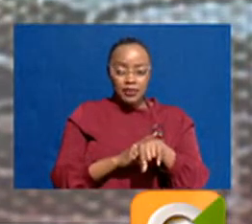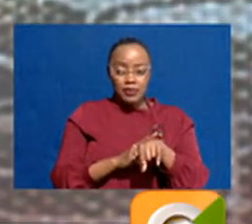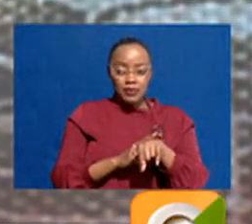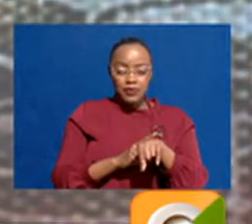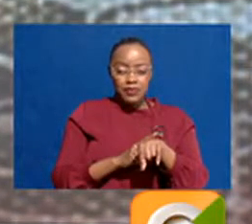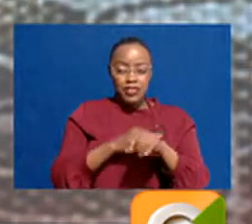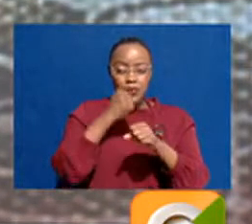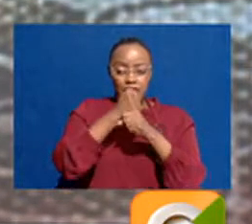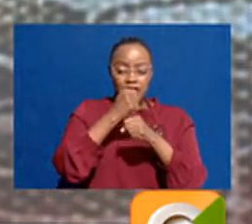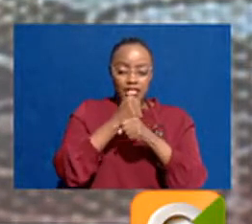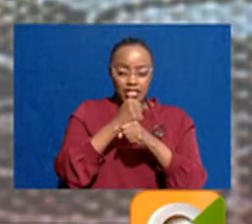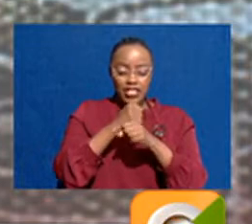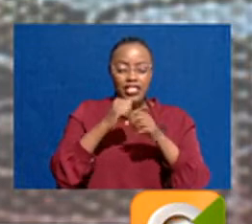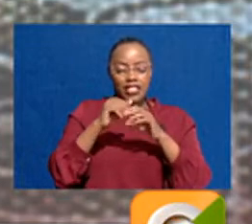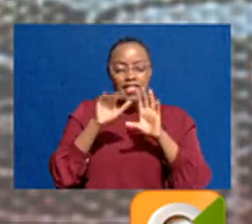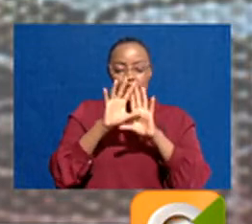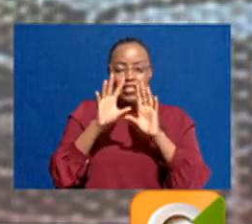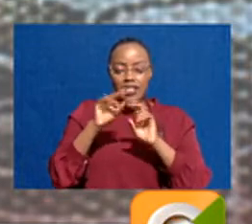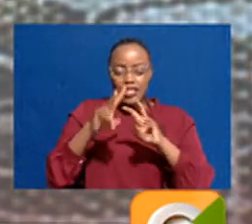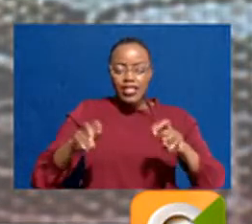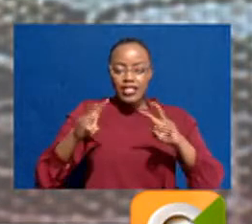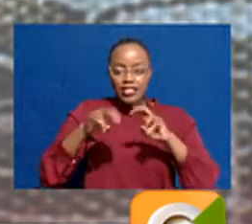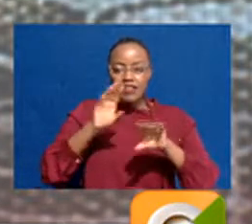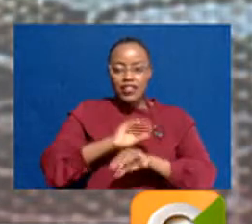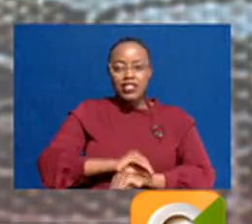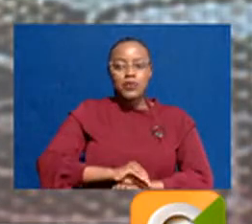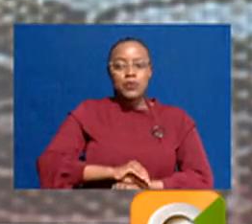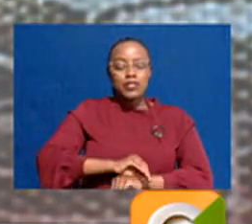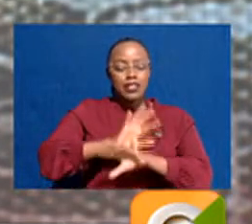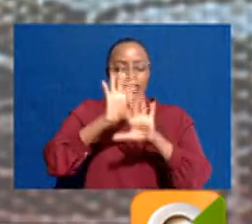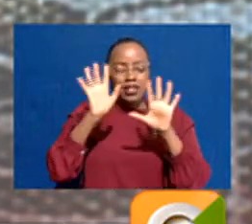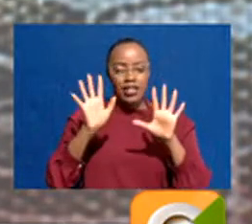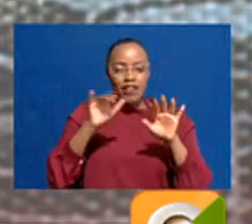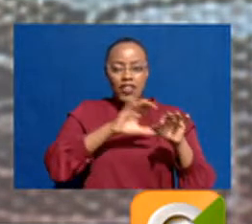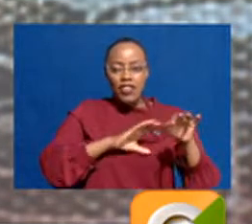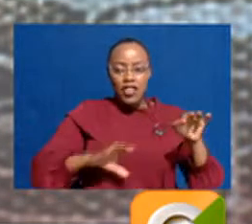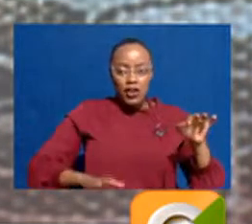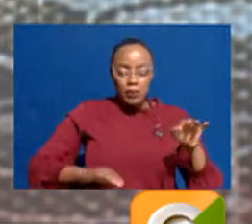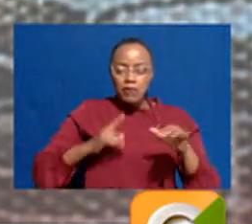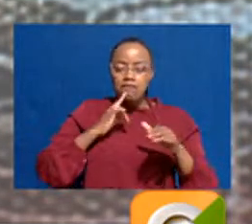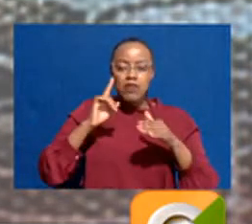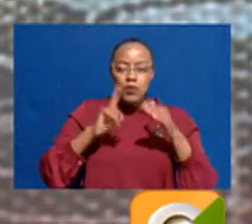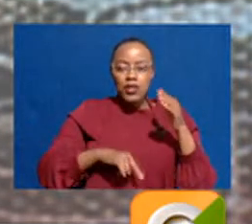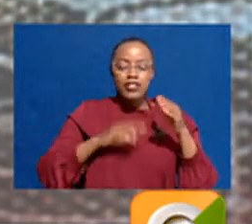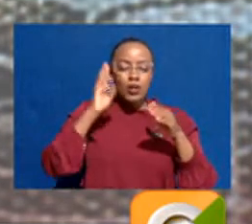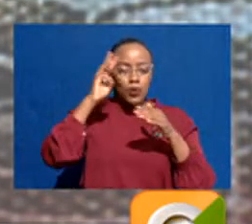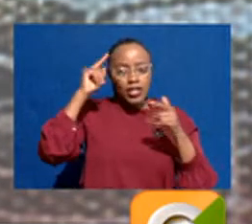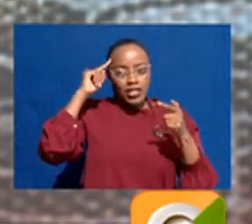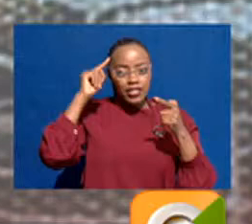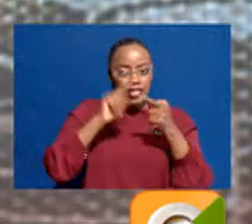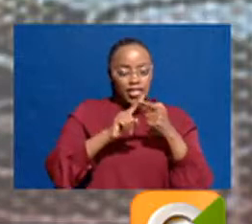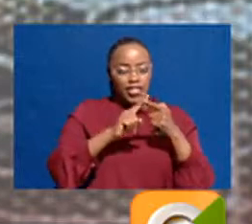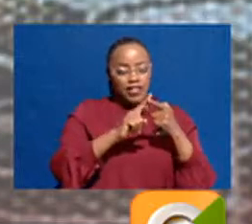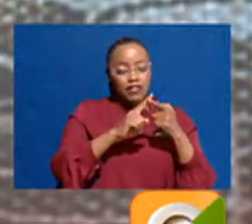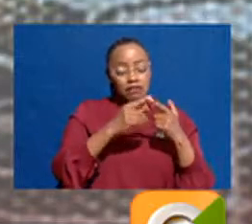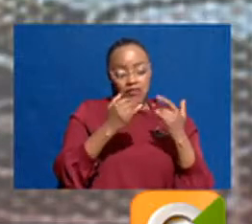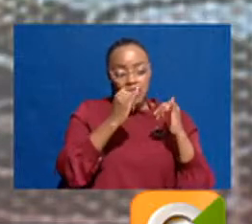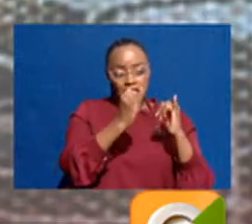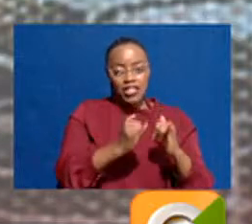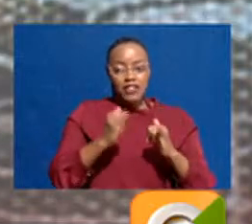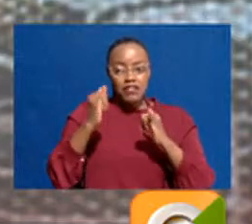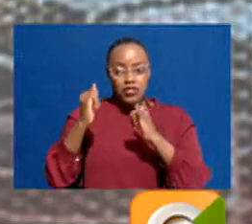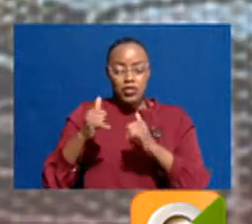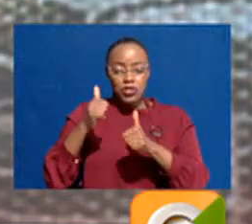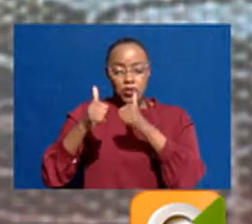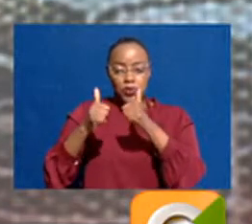when we undertook the survey, it mm-hmm. was clear that the commission, as I said, is just only targeting to be 58th percentile,